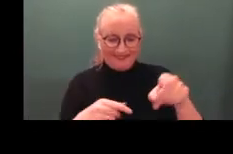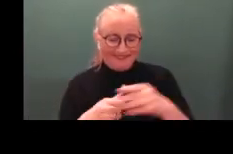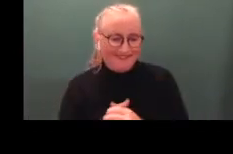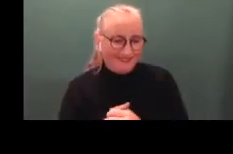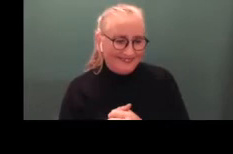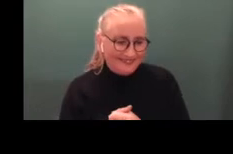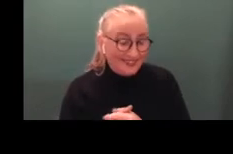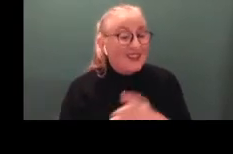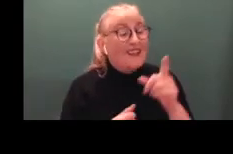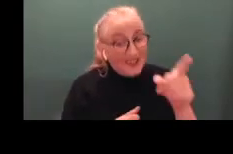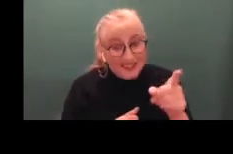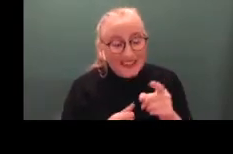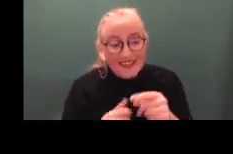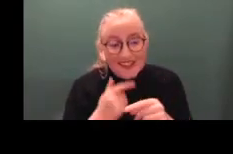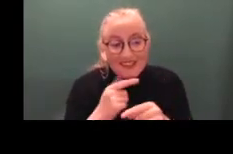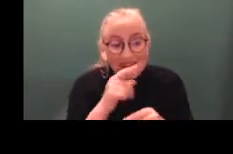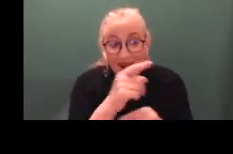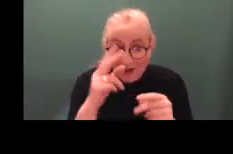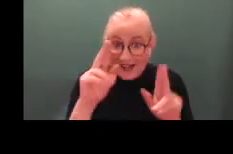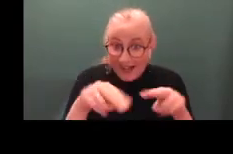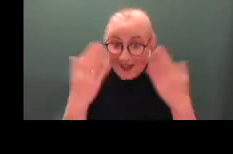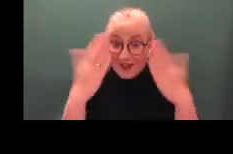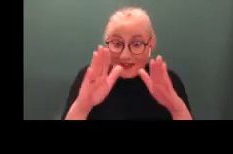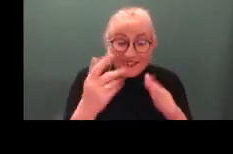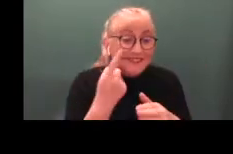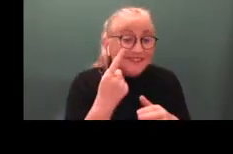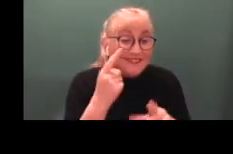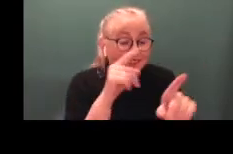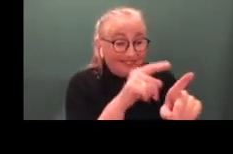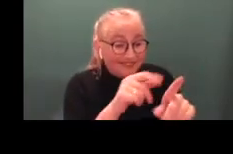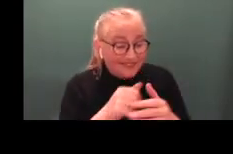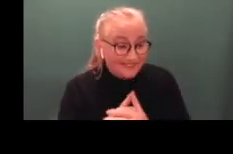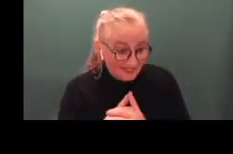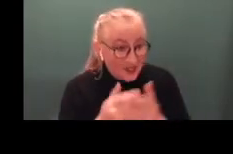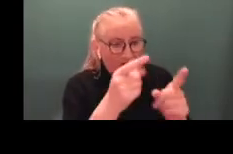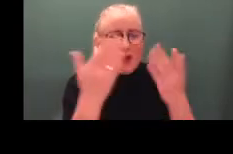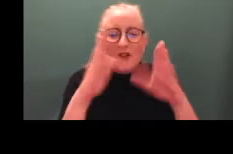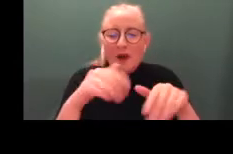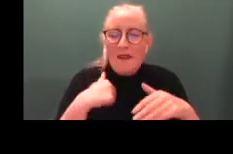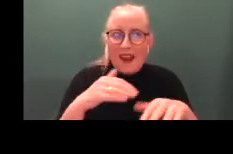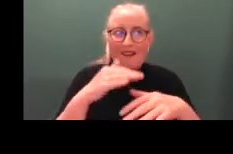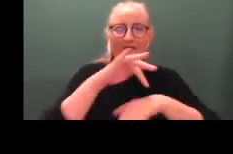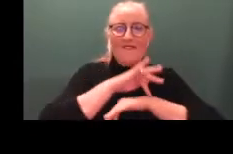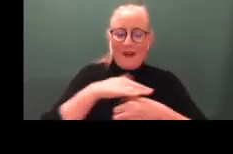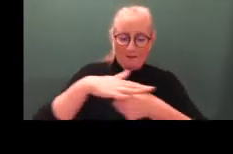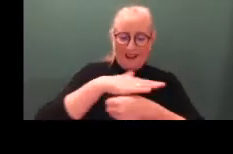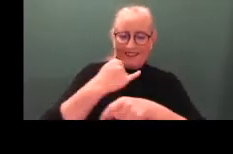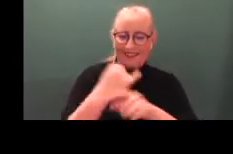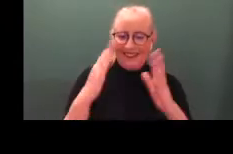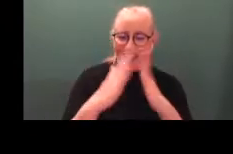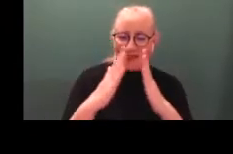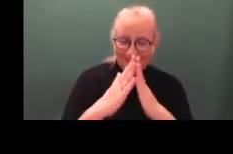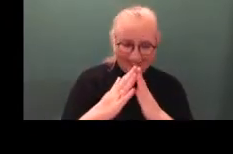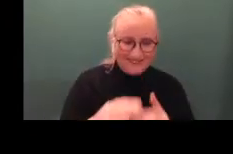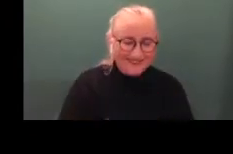Yeah. Where are you? Do you want to show it to me? What? So, you show me your favourite spot in the house. Let's go. Yes. Where